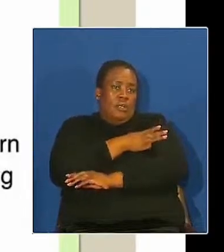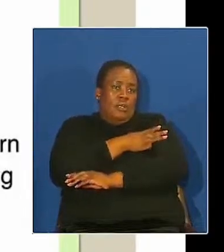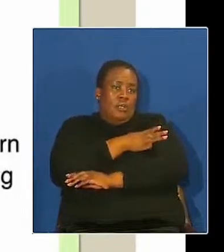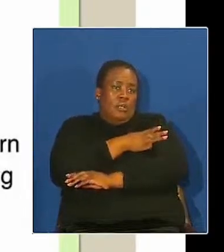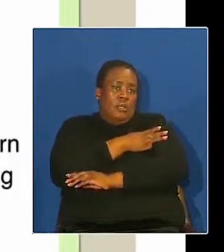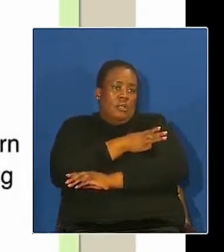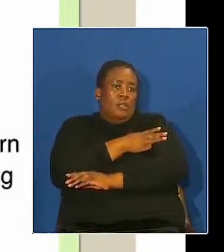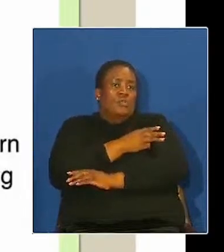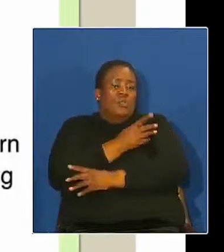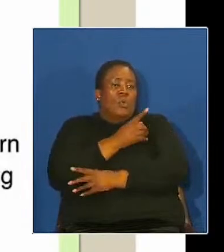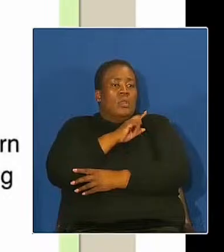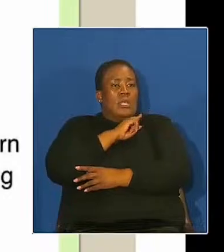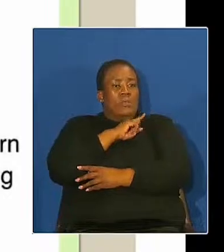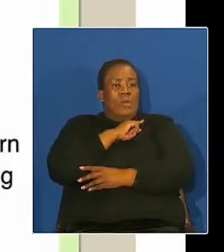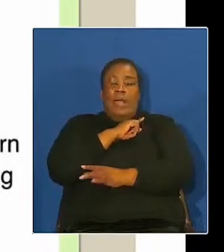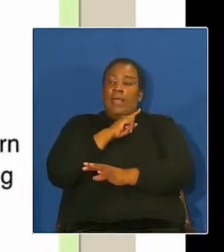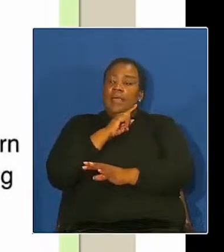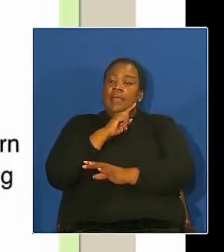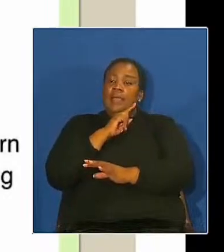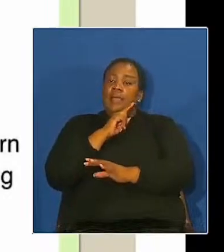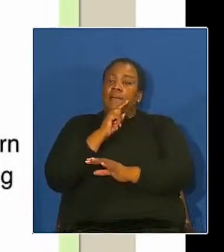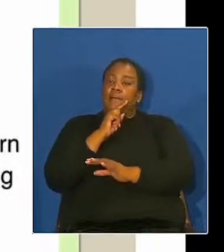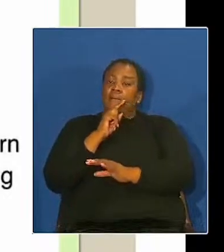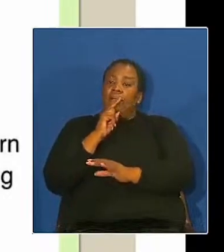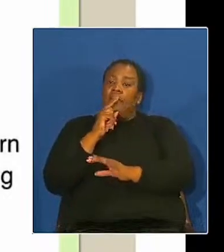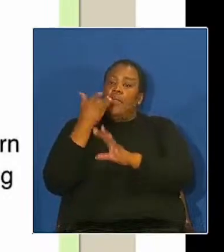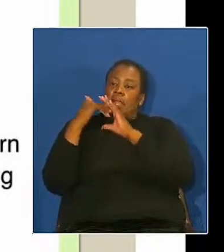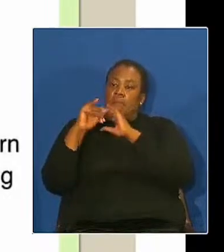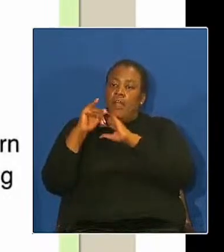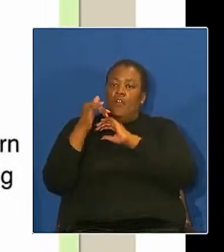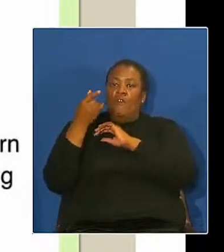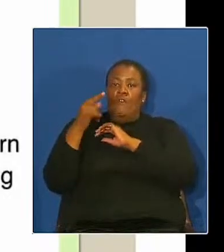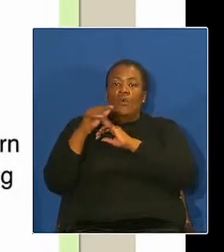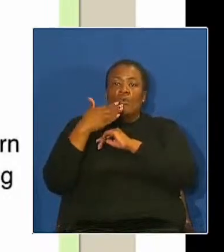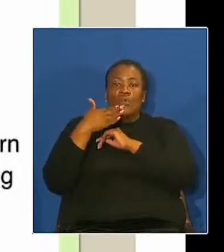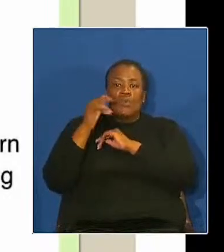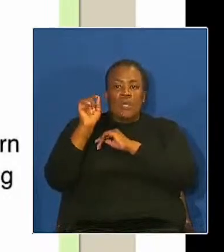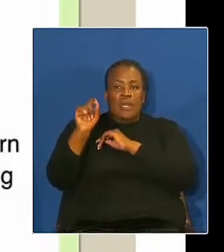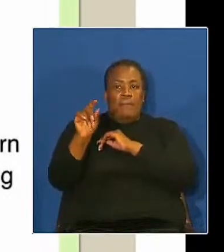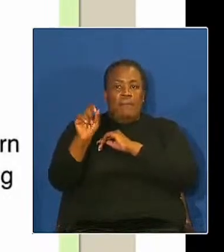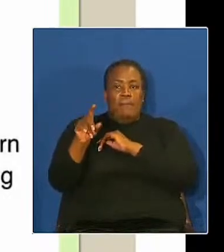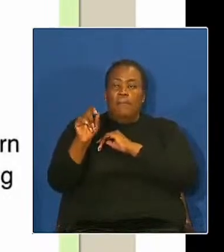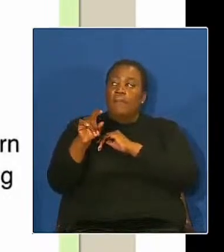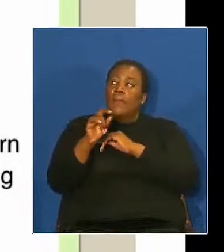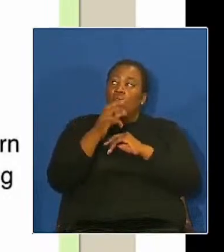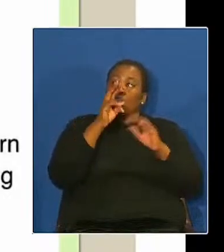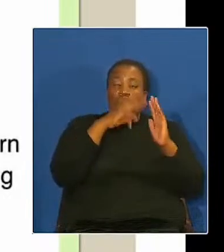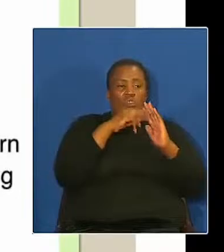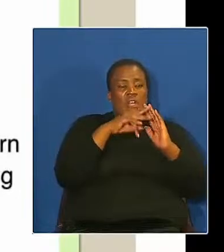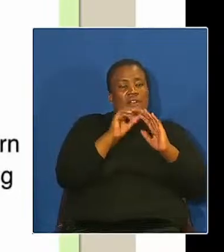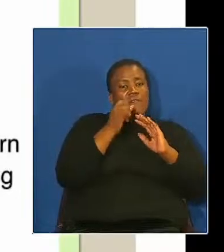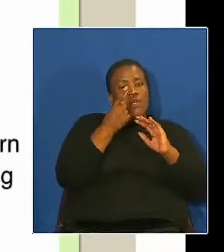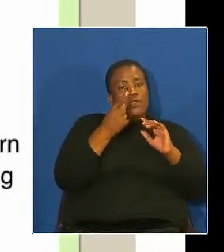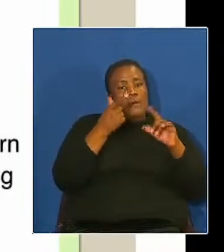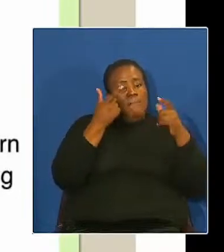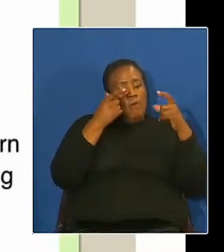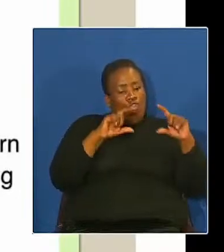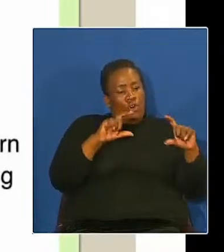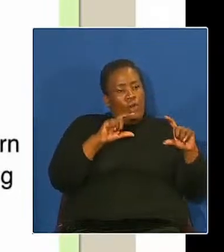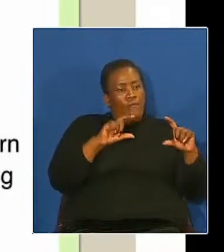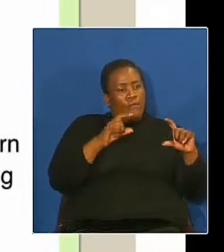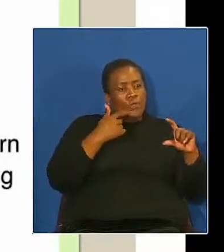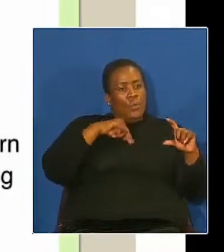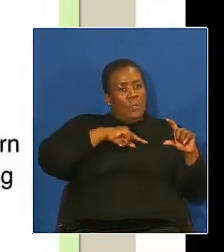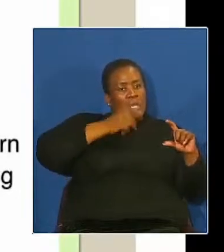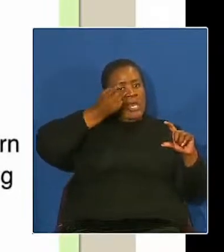Hence, then the email is addressed to him. Maybe just reading the first paragraph, so as then we